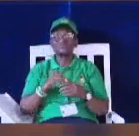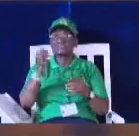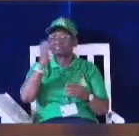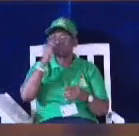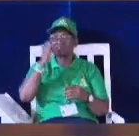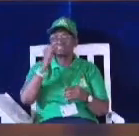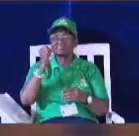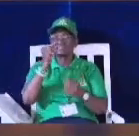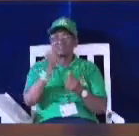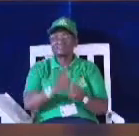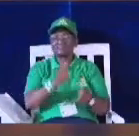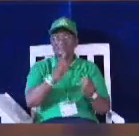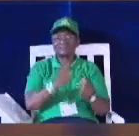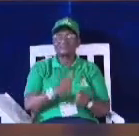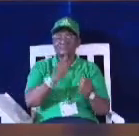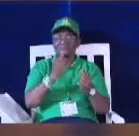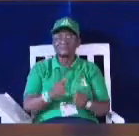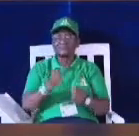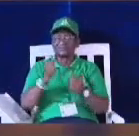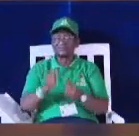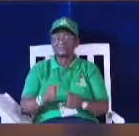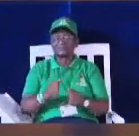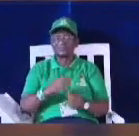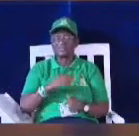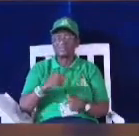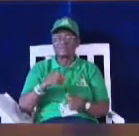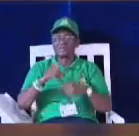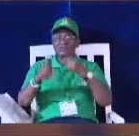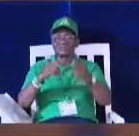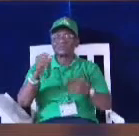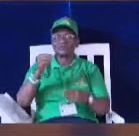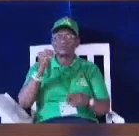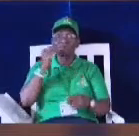eat pandediam, and go.